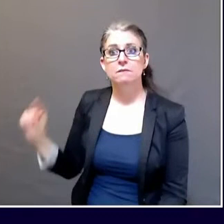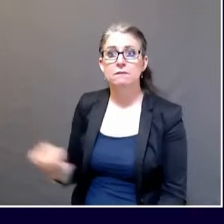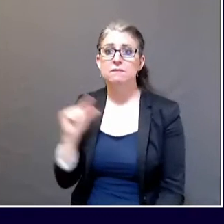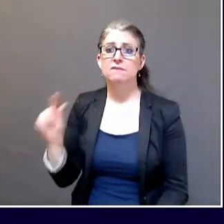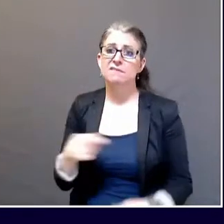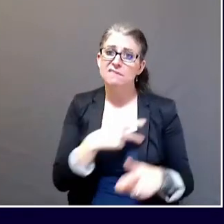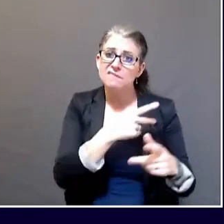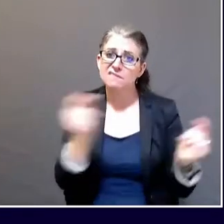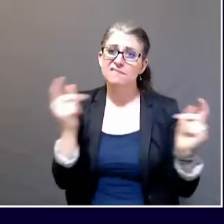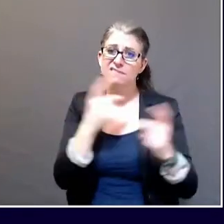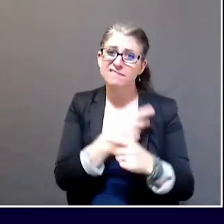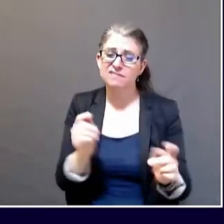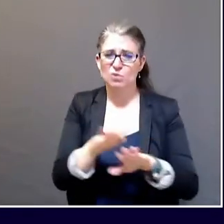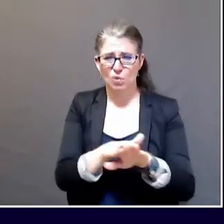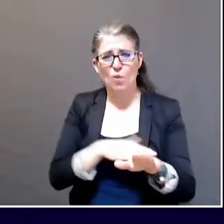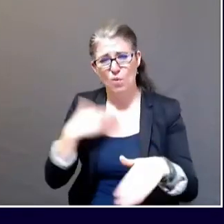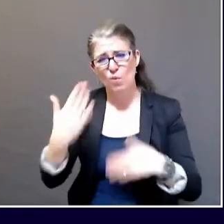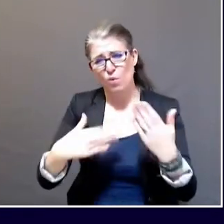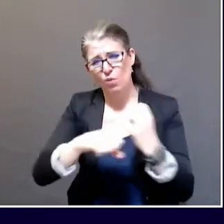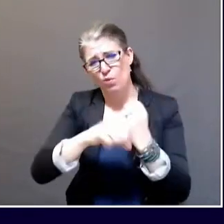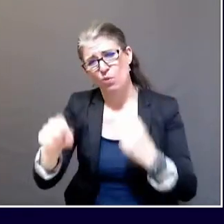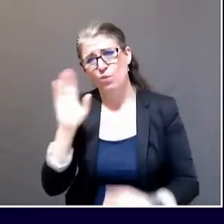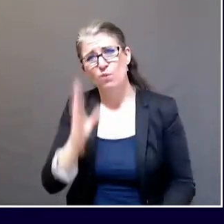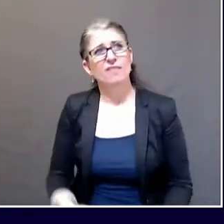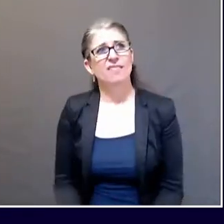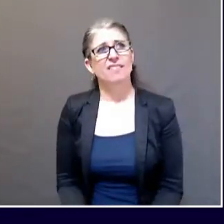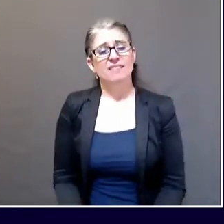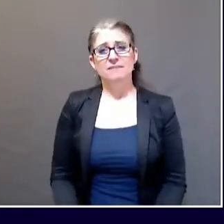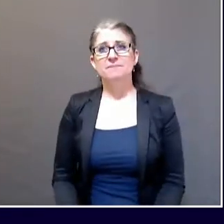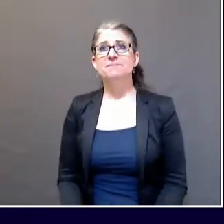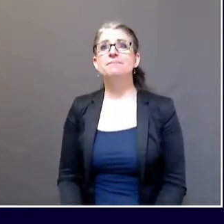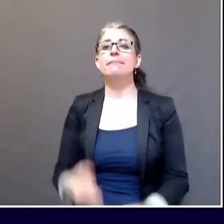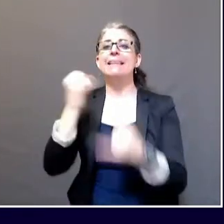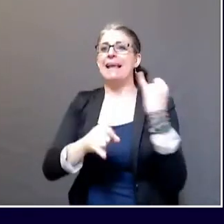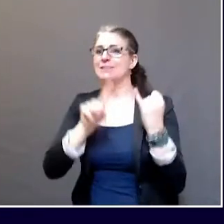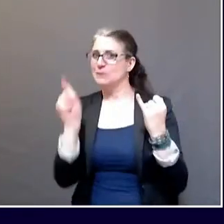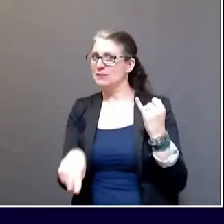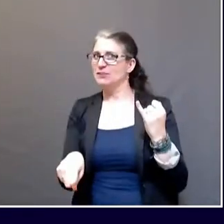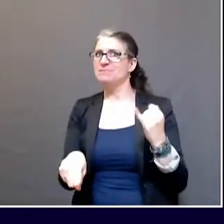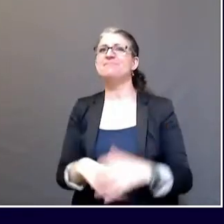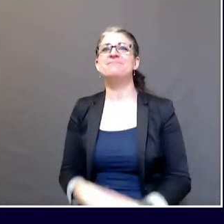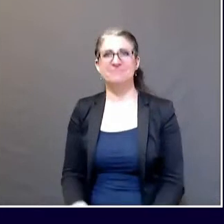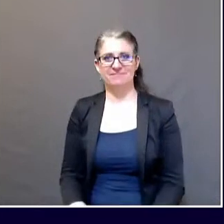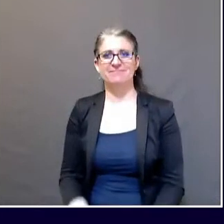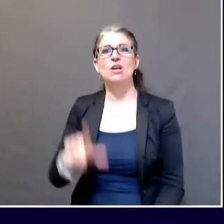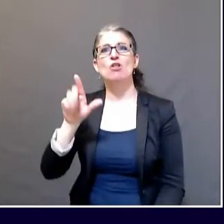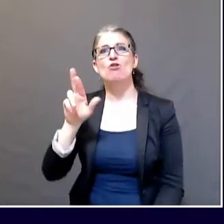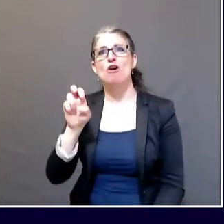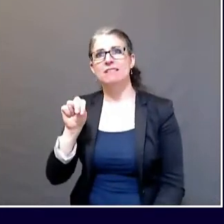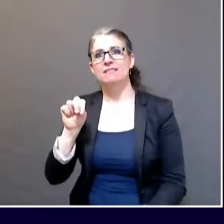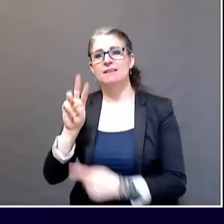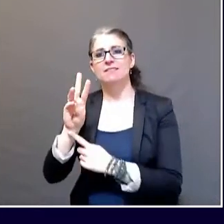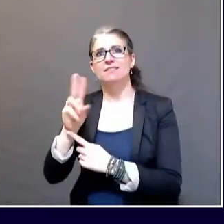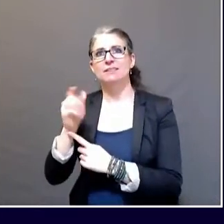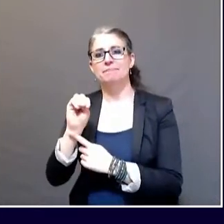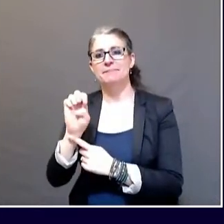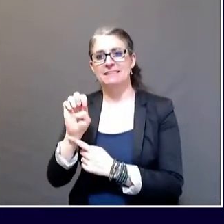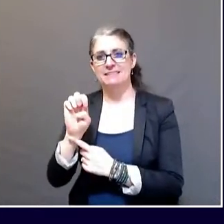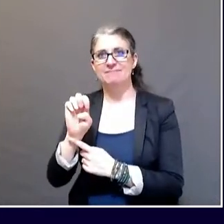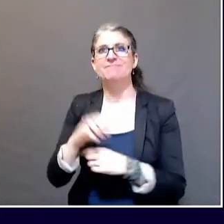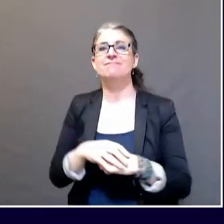Let us round out the afternoon by turning to Lauren at WGME. Hi, Dr.